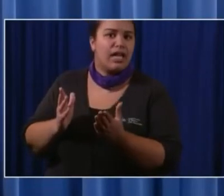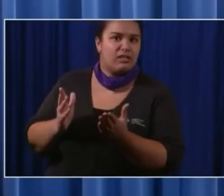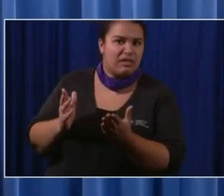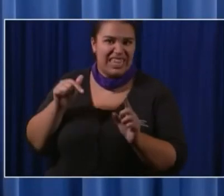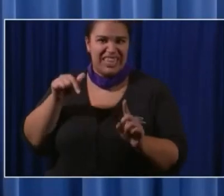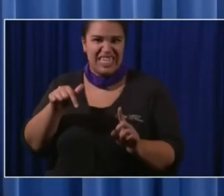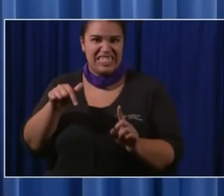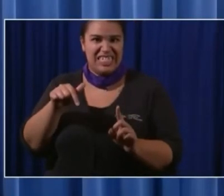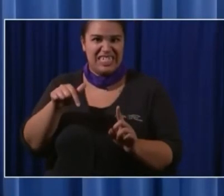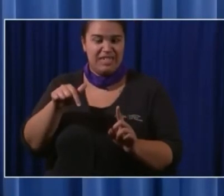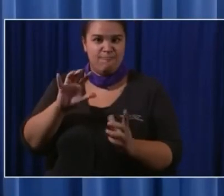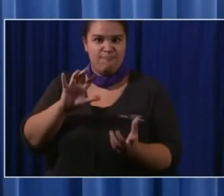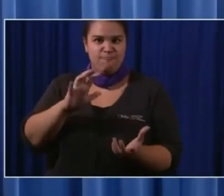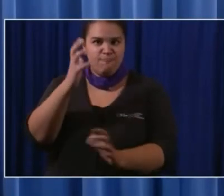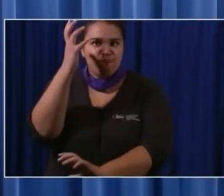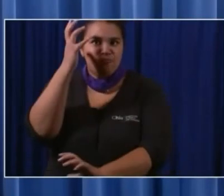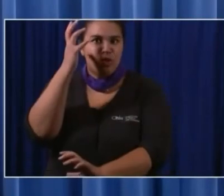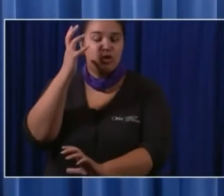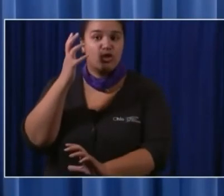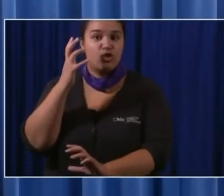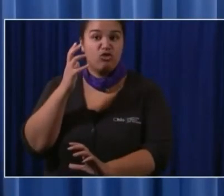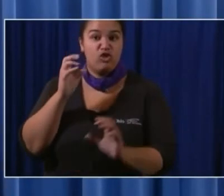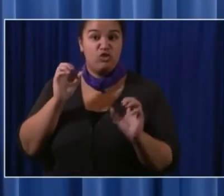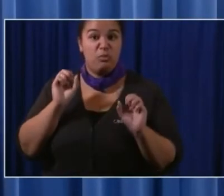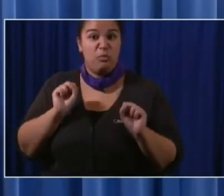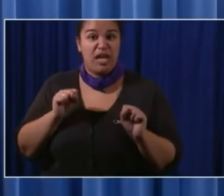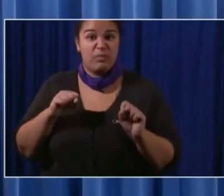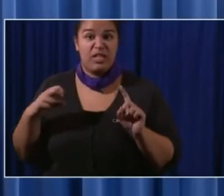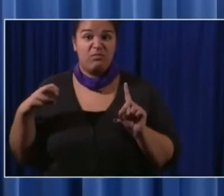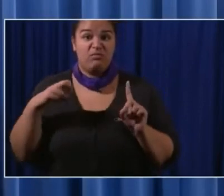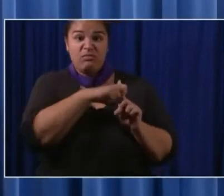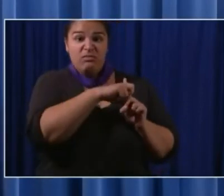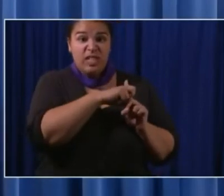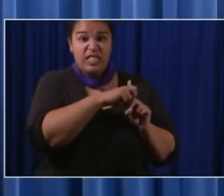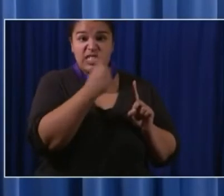in your administration, I guess up to and including yourself?